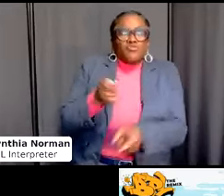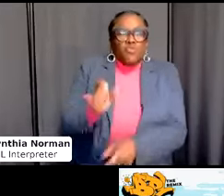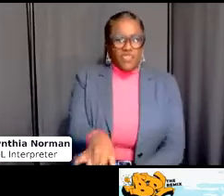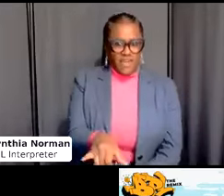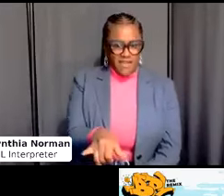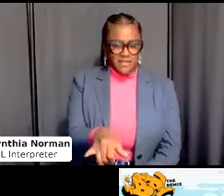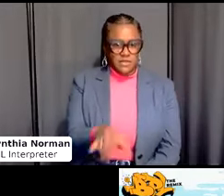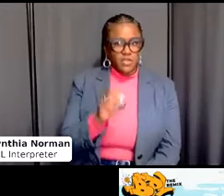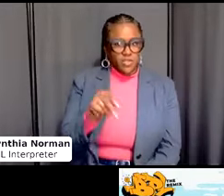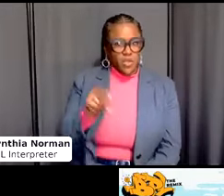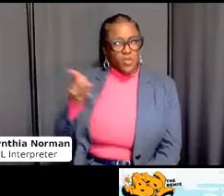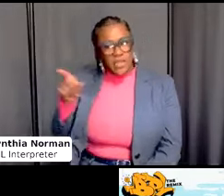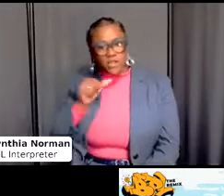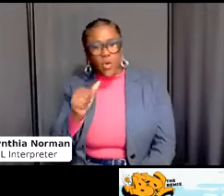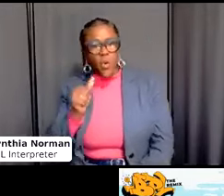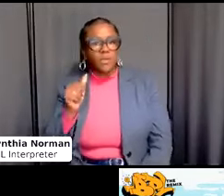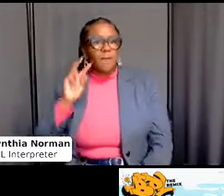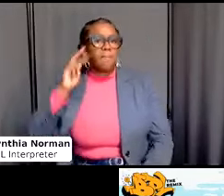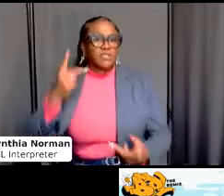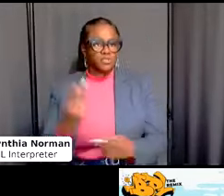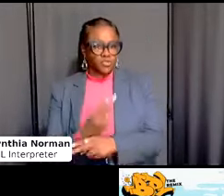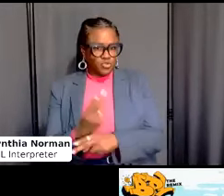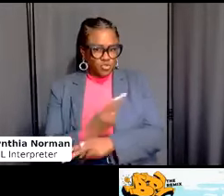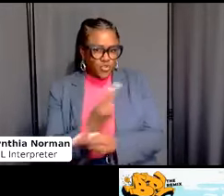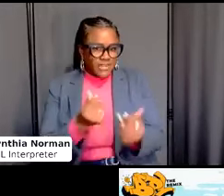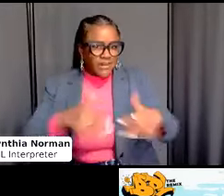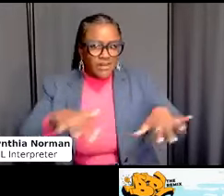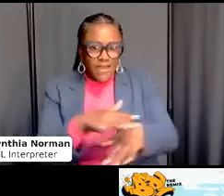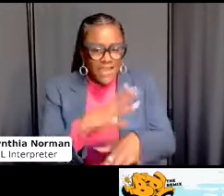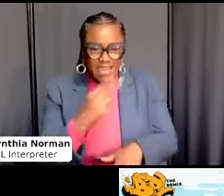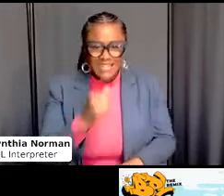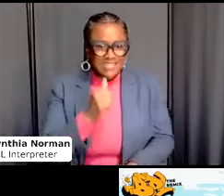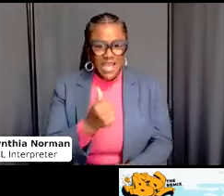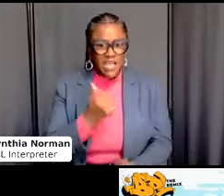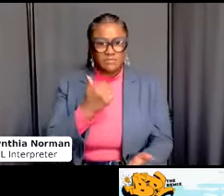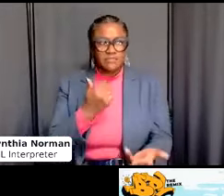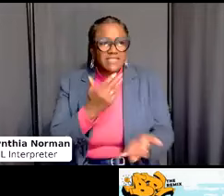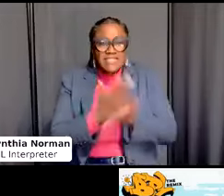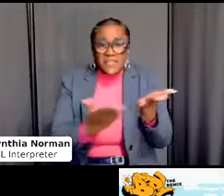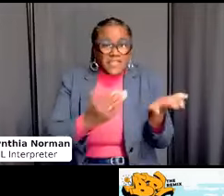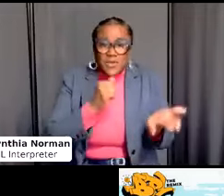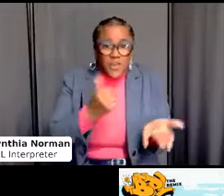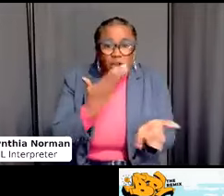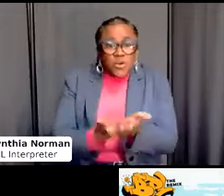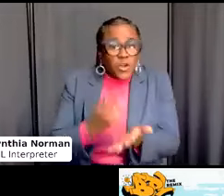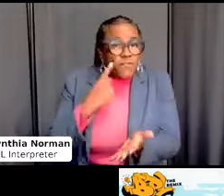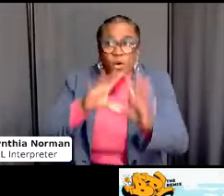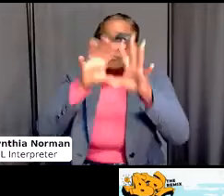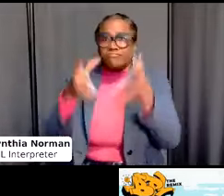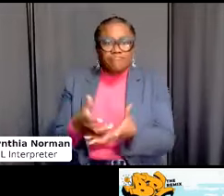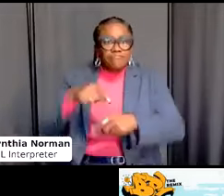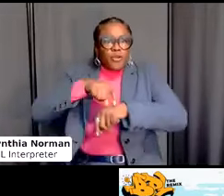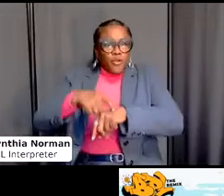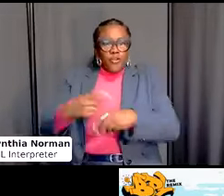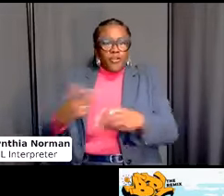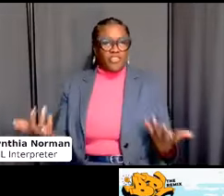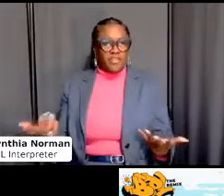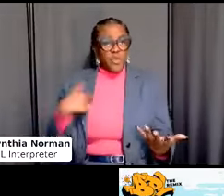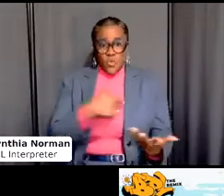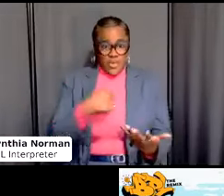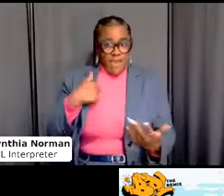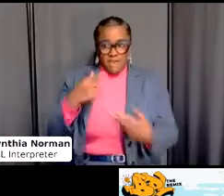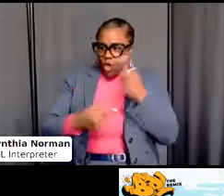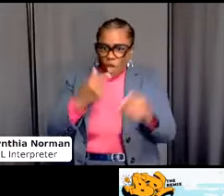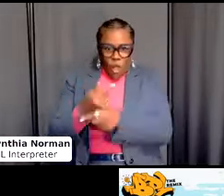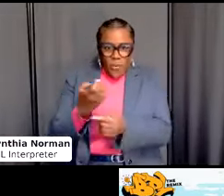misuses, I would say, the land in a lot of ways, and also the planet. It's not good for the planet. But how do we wean ourselves off of that? We have a global economy in a